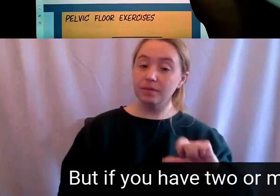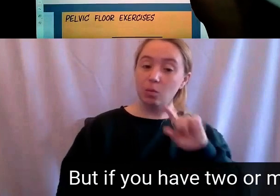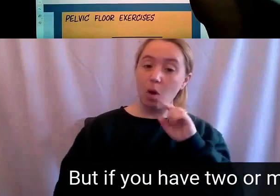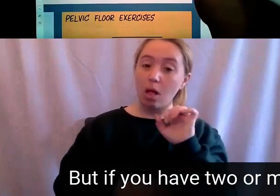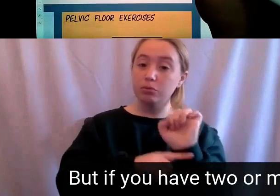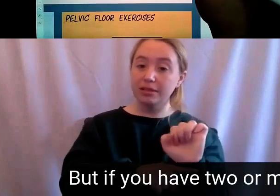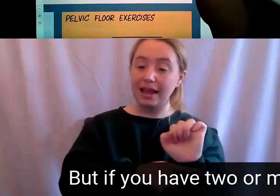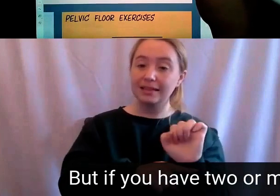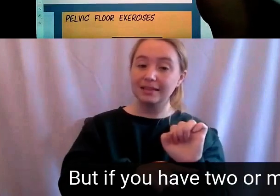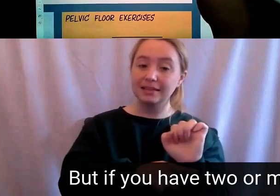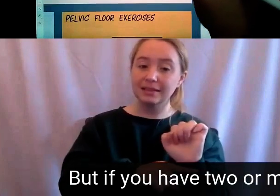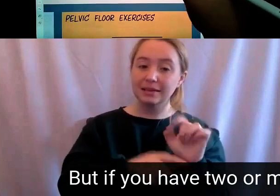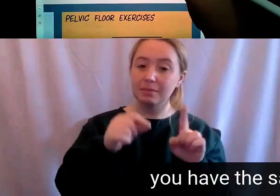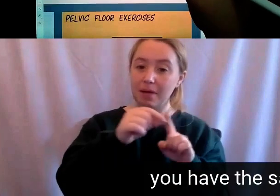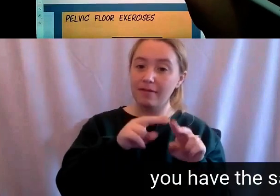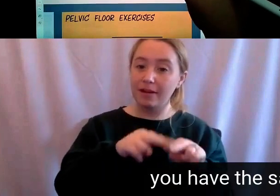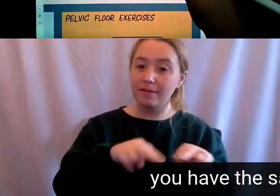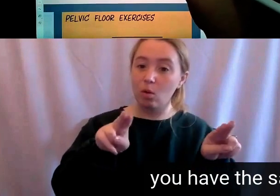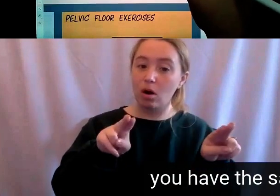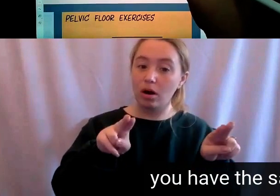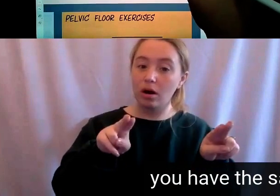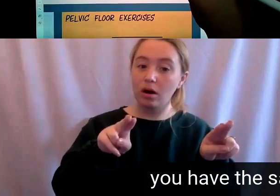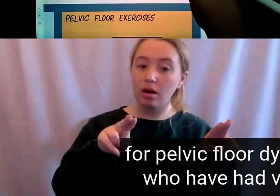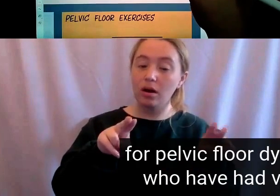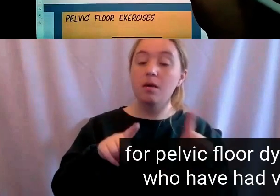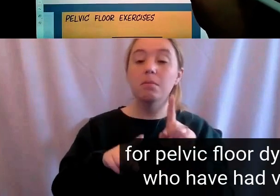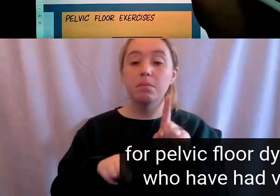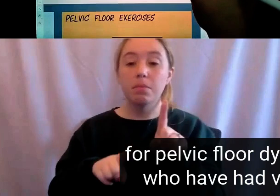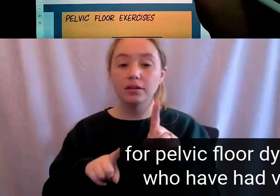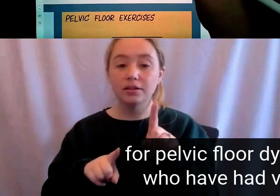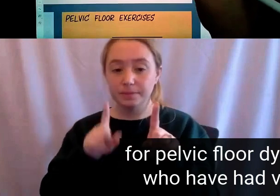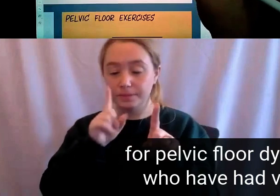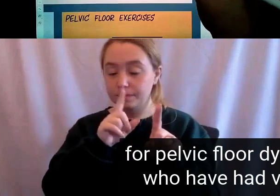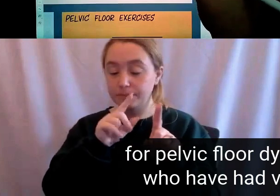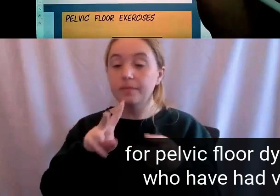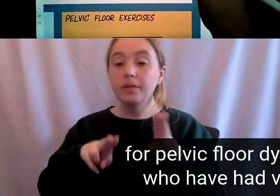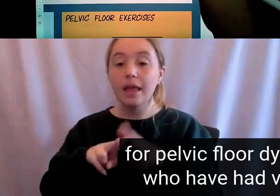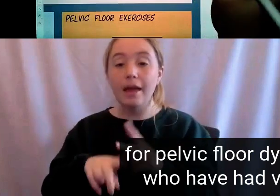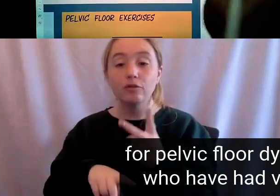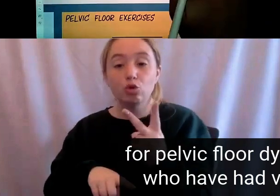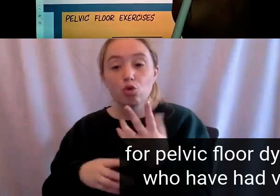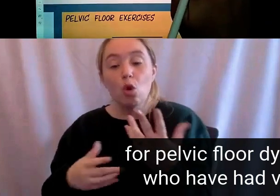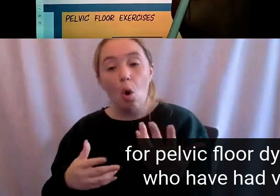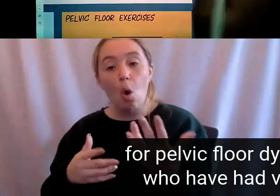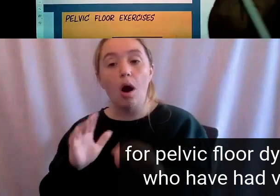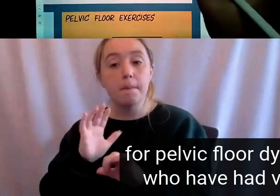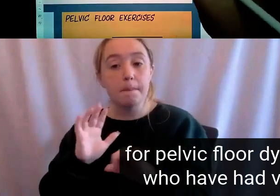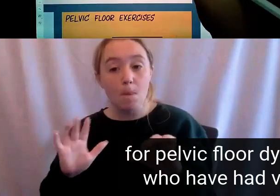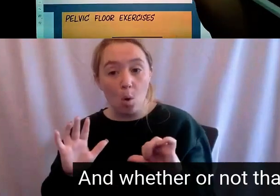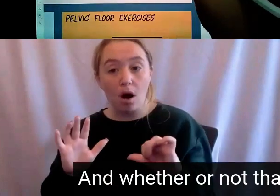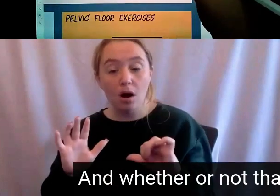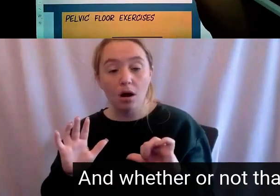But if you have 2 or more cesarean deliveries, you have the same risk factors for pelvic floor dysfunction as ladies who have had vaginal